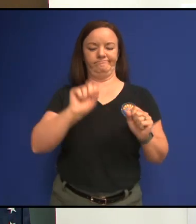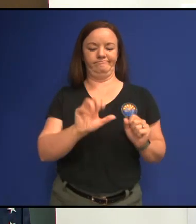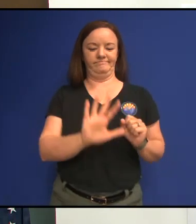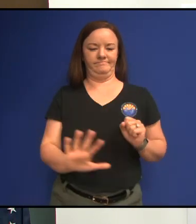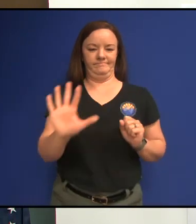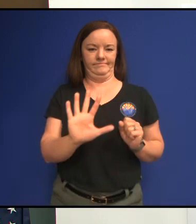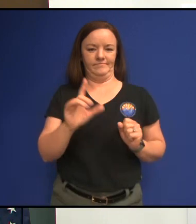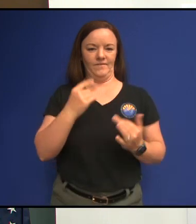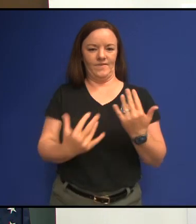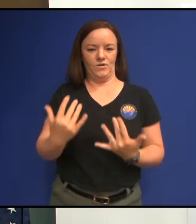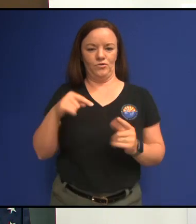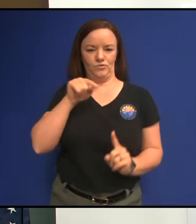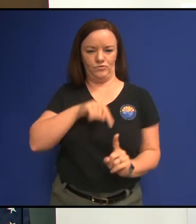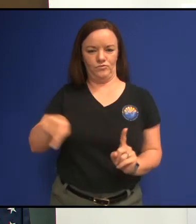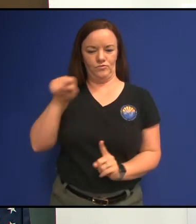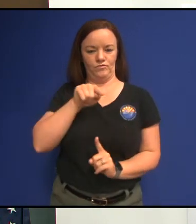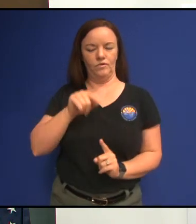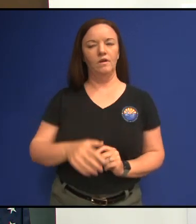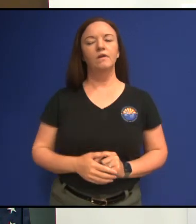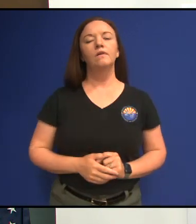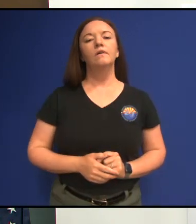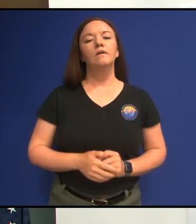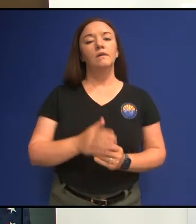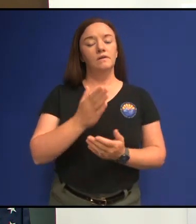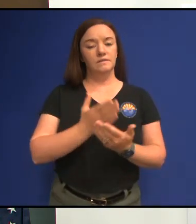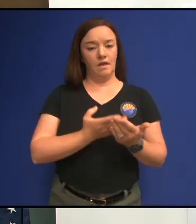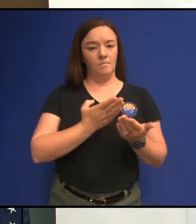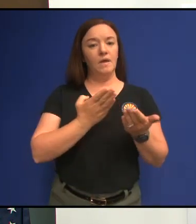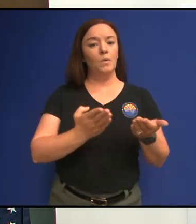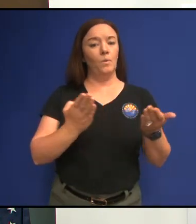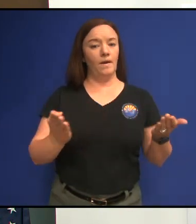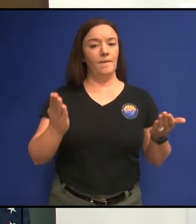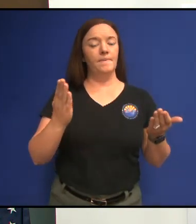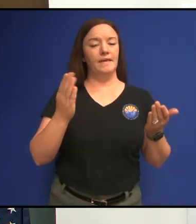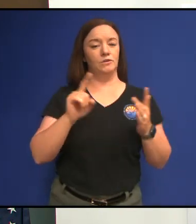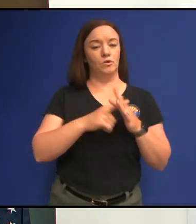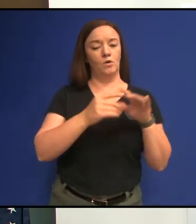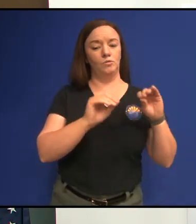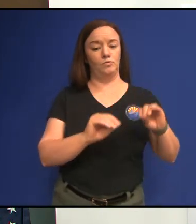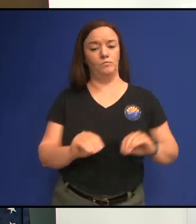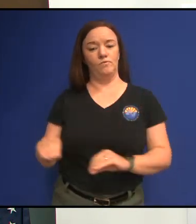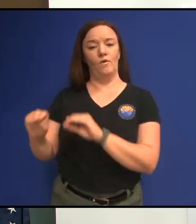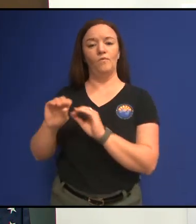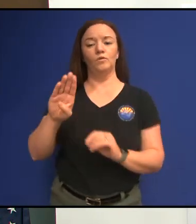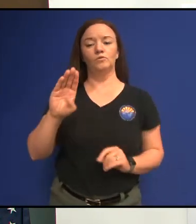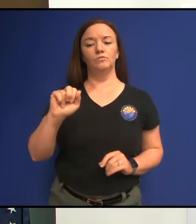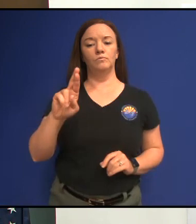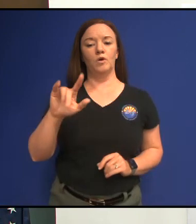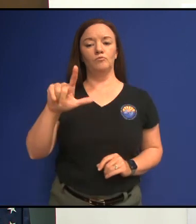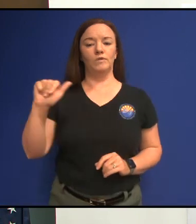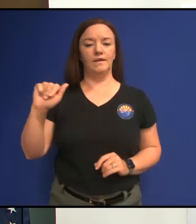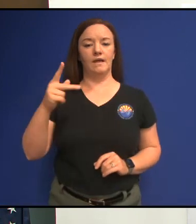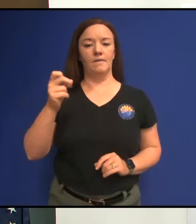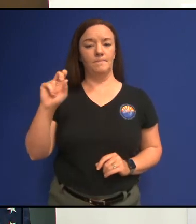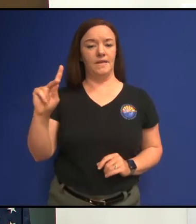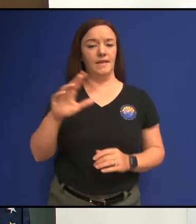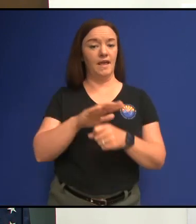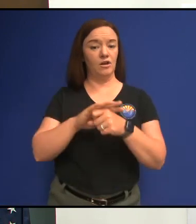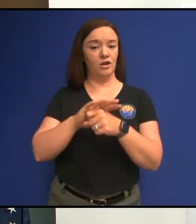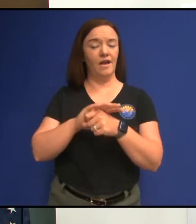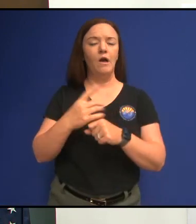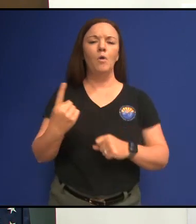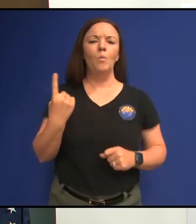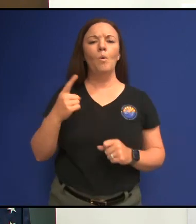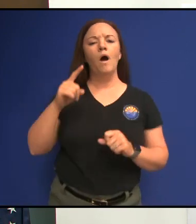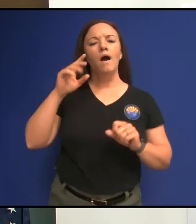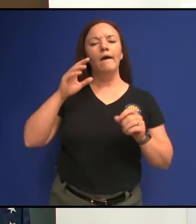fire. We do have some of the equipment starting to move up into the Berea Peak area, which is where one of the lookouts and some comm